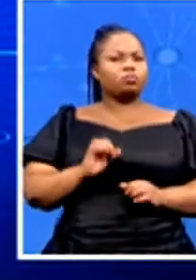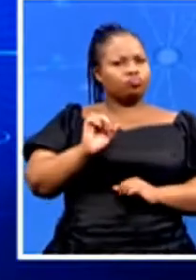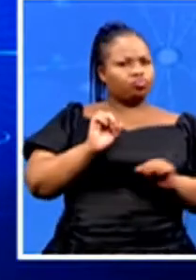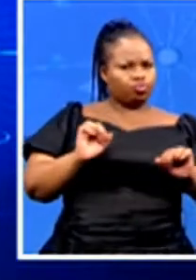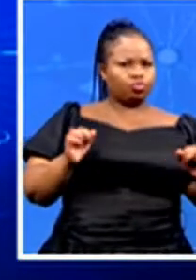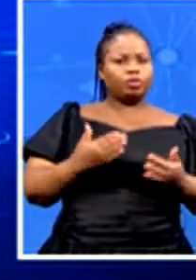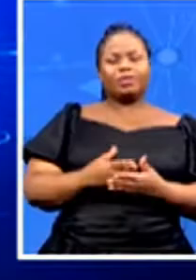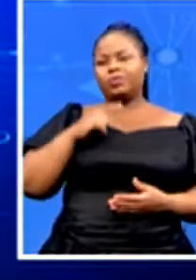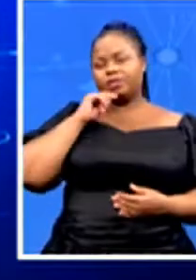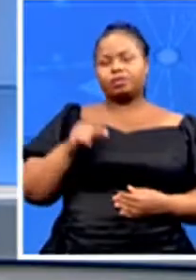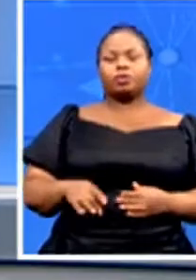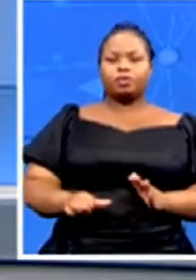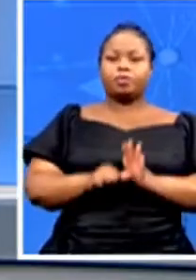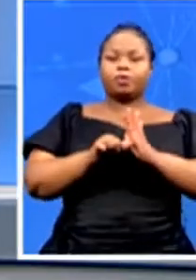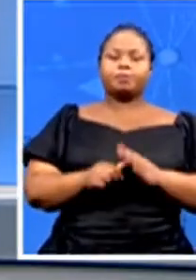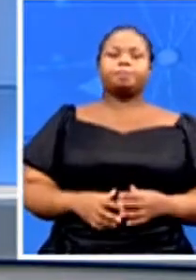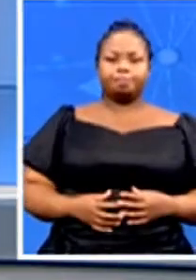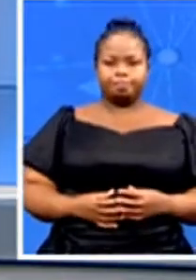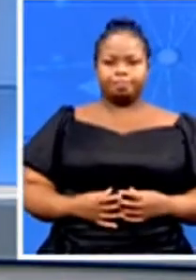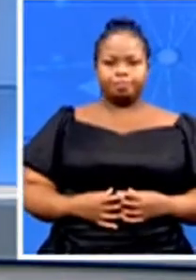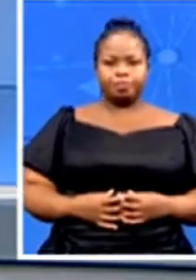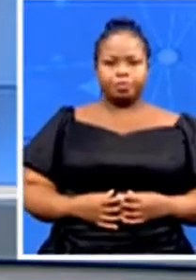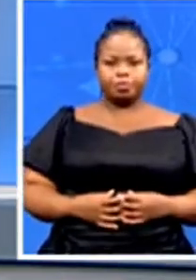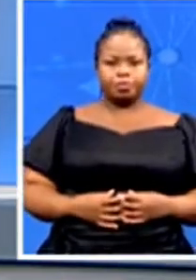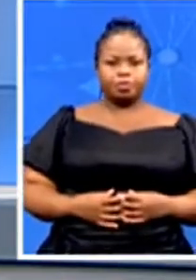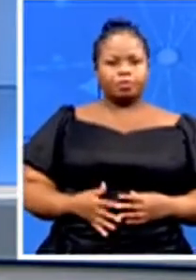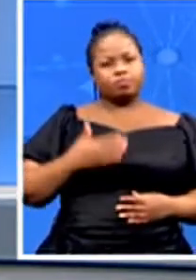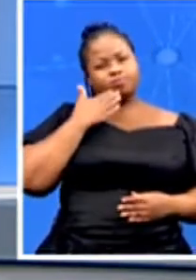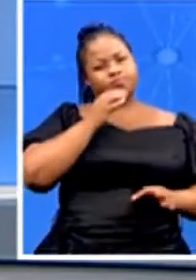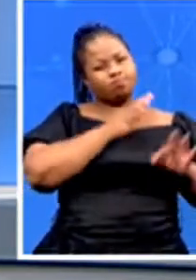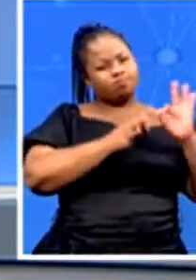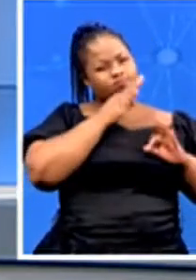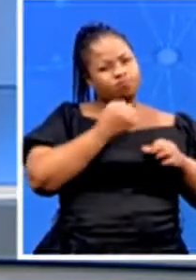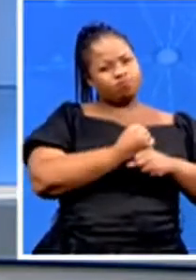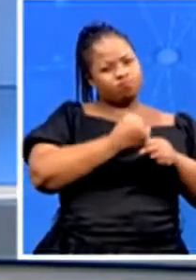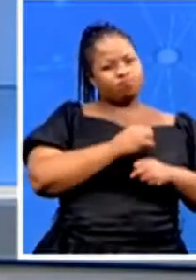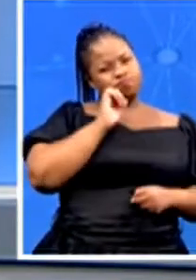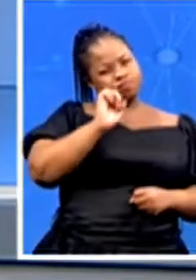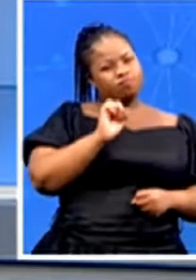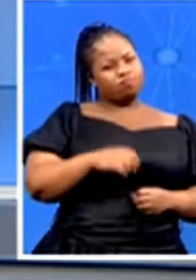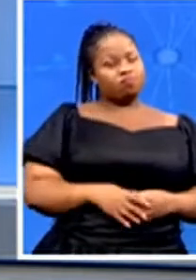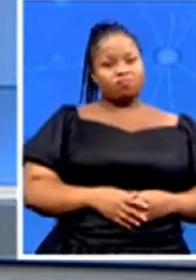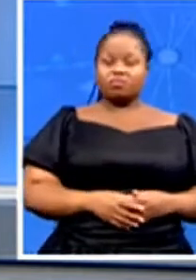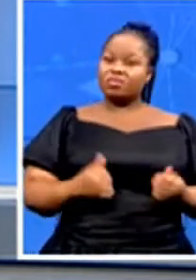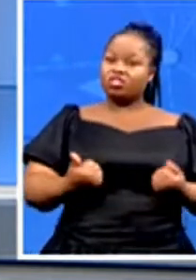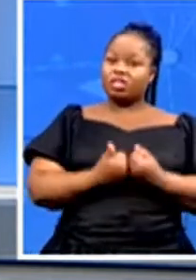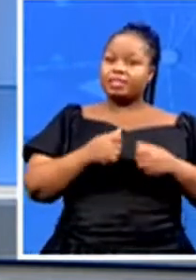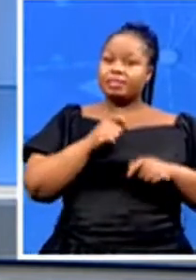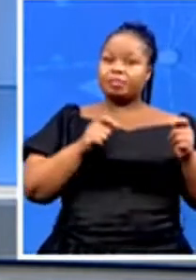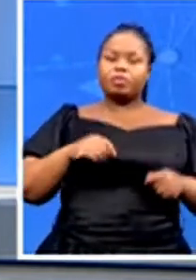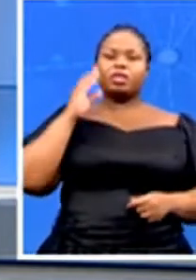important. Talk to us about your work on the ground, Mr. Makwela, and the kind of challenges people are going through with regards to service delivery